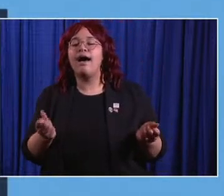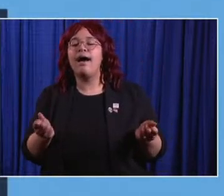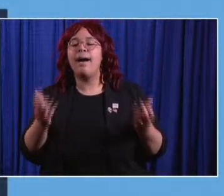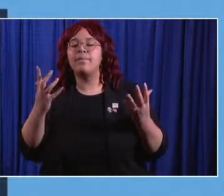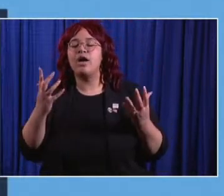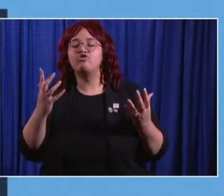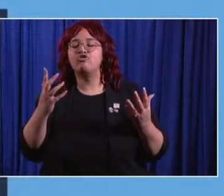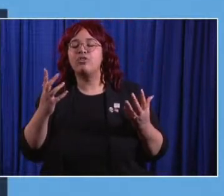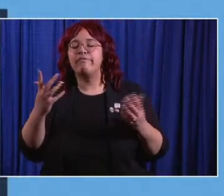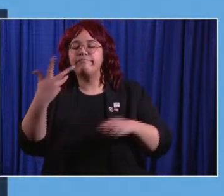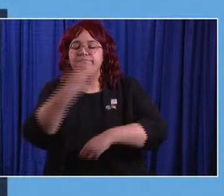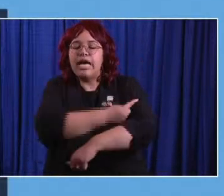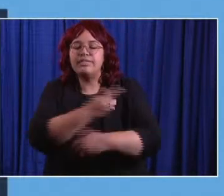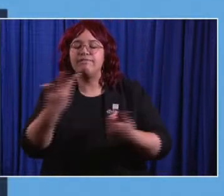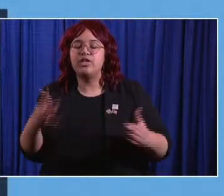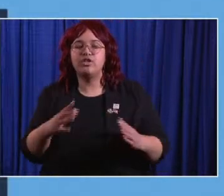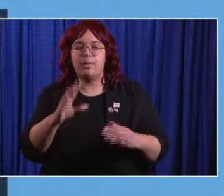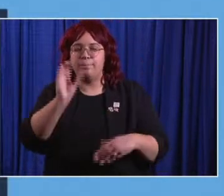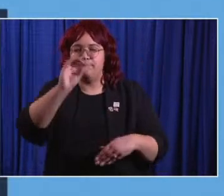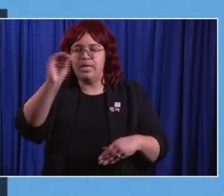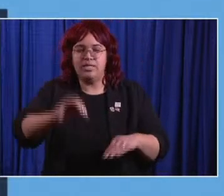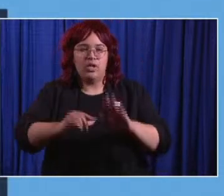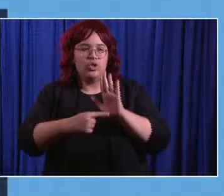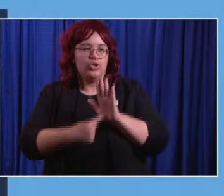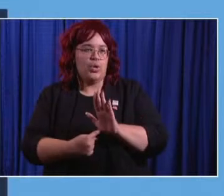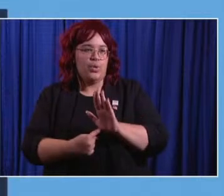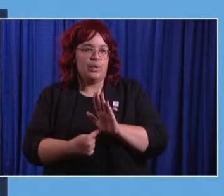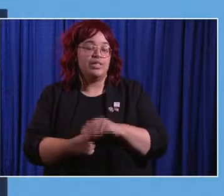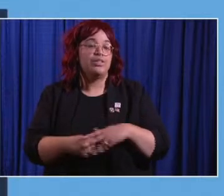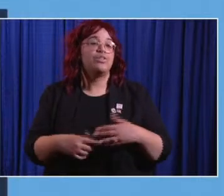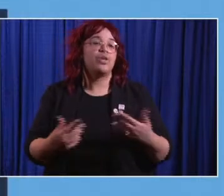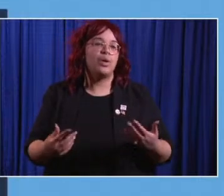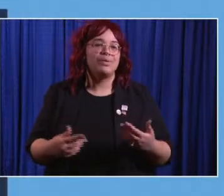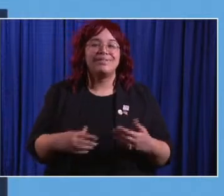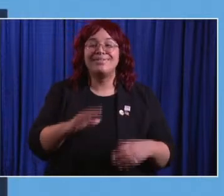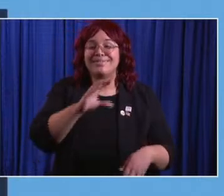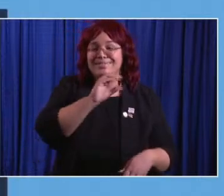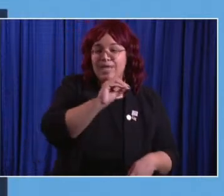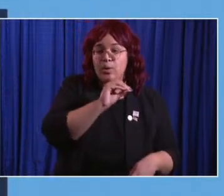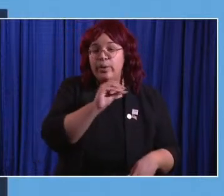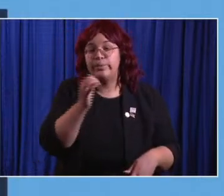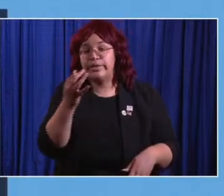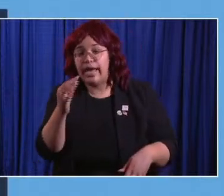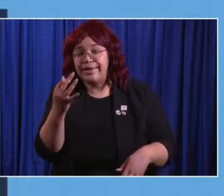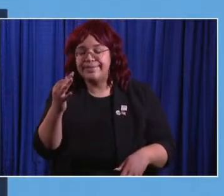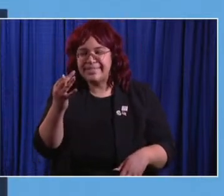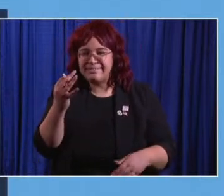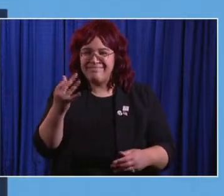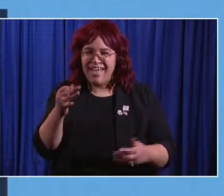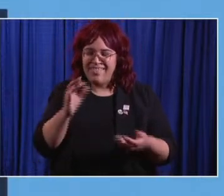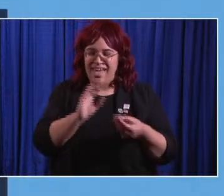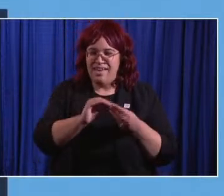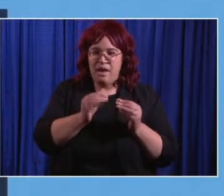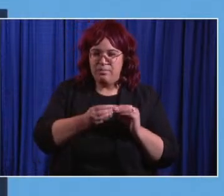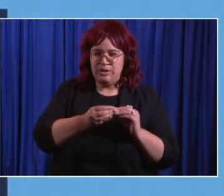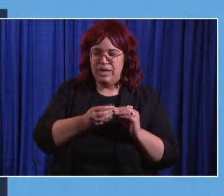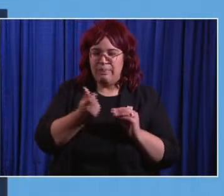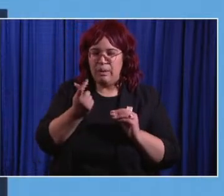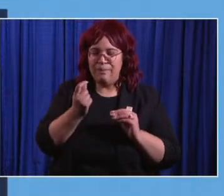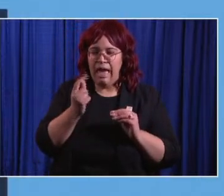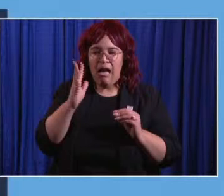vaccinated. So 0 to 19 certainly is misleading because obviously 15 and below cannot get